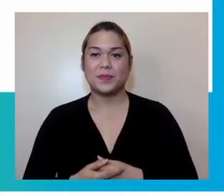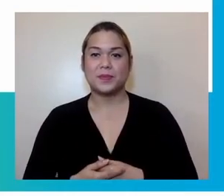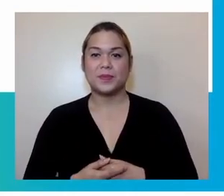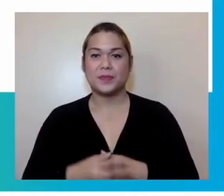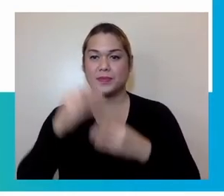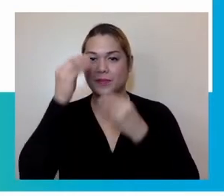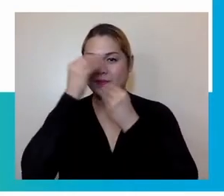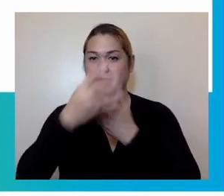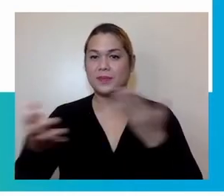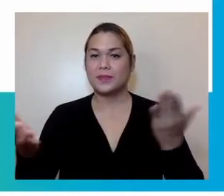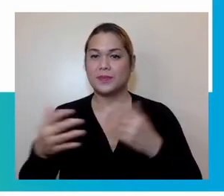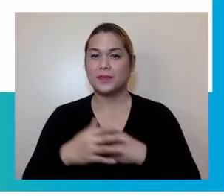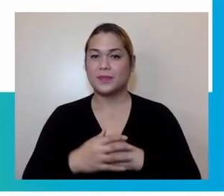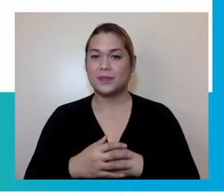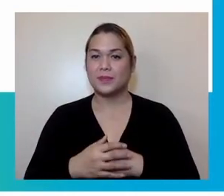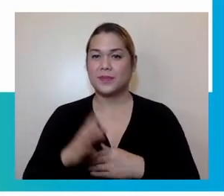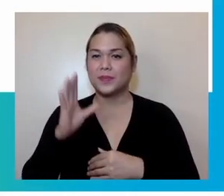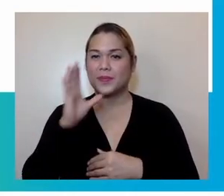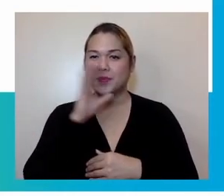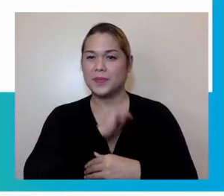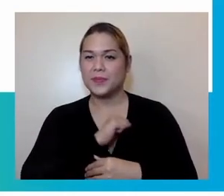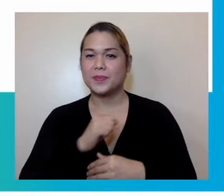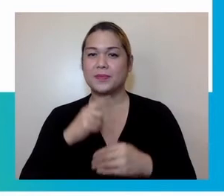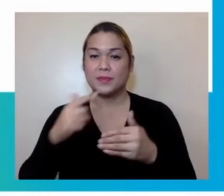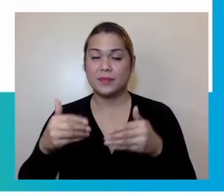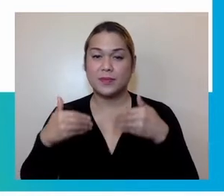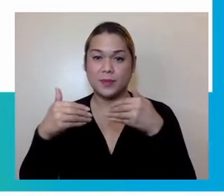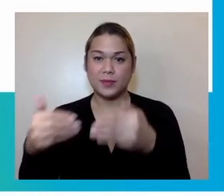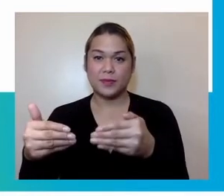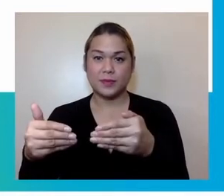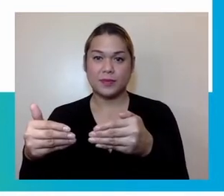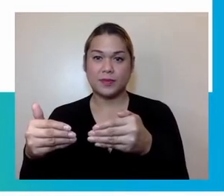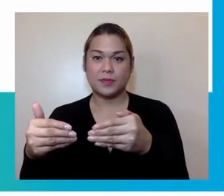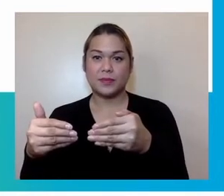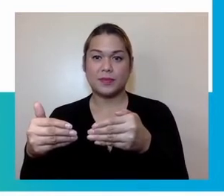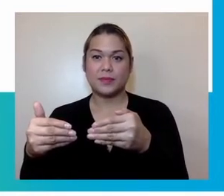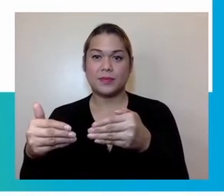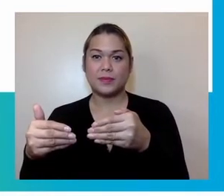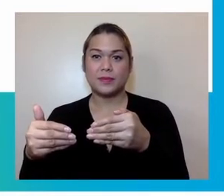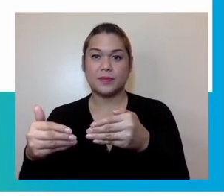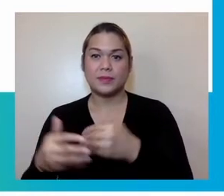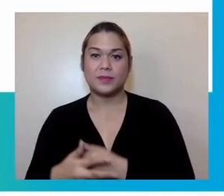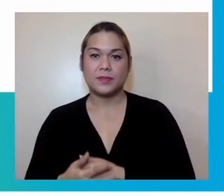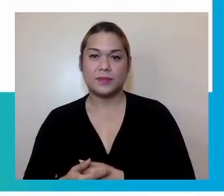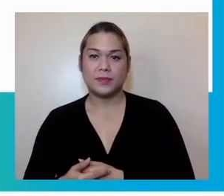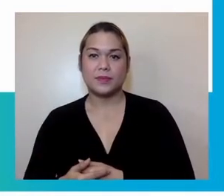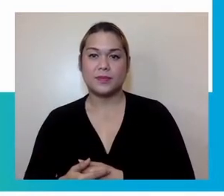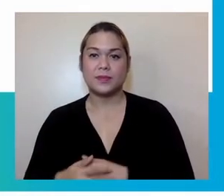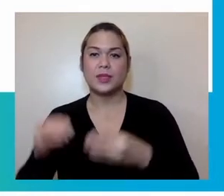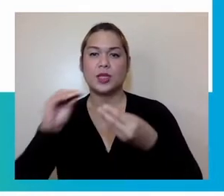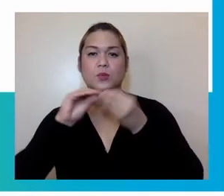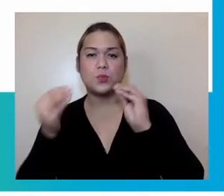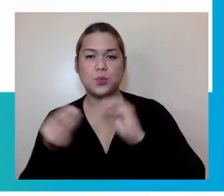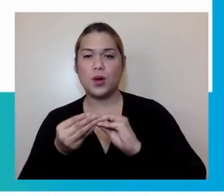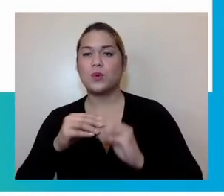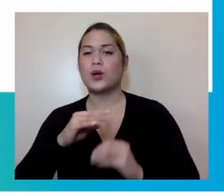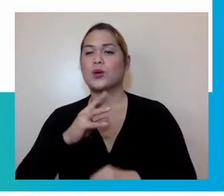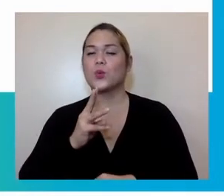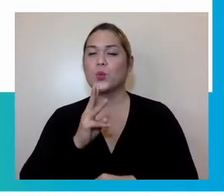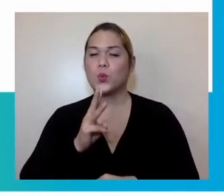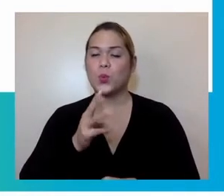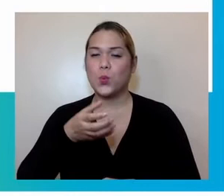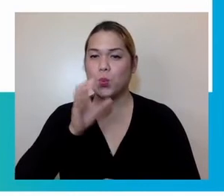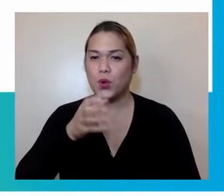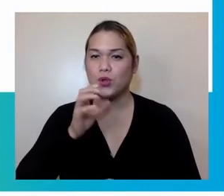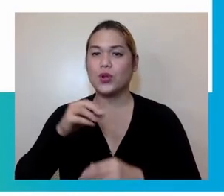of people while disrupting food systems, water quality, and agriculture. To give emphasis, the power generated doesn't